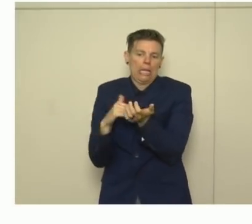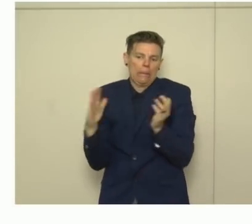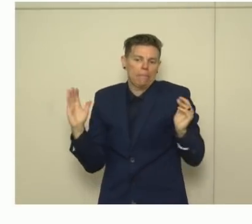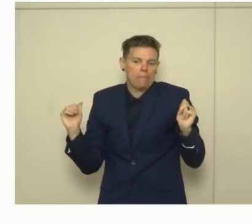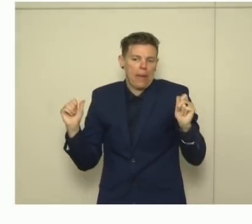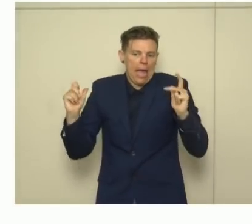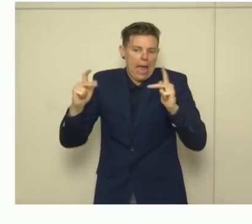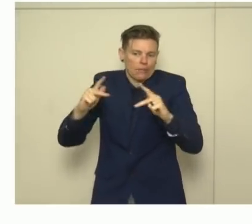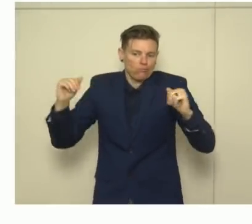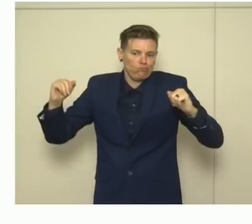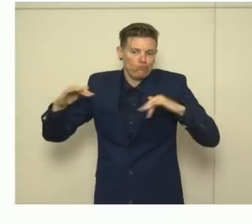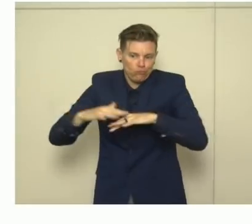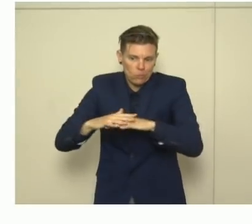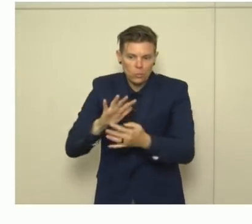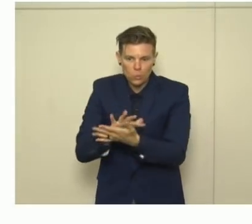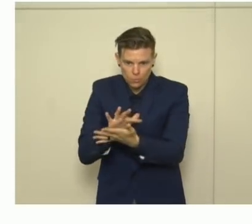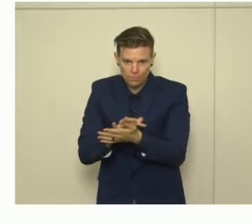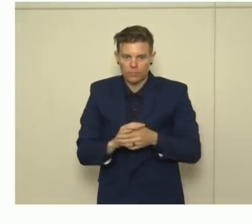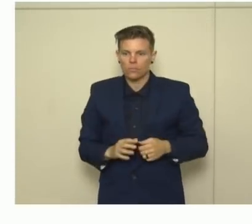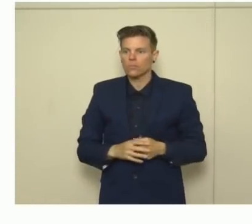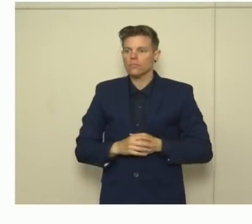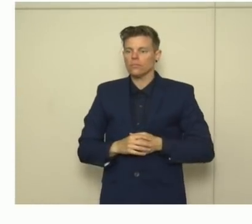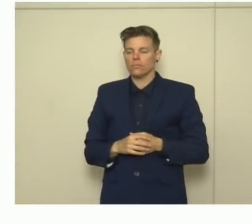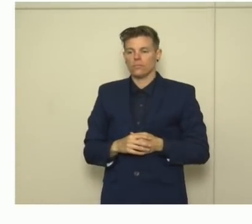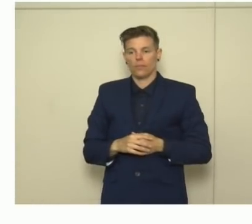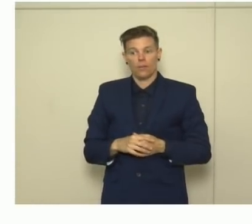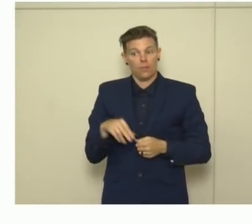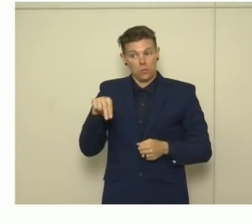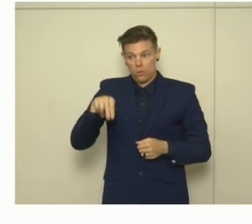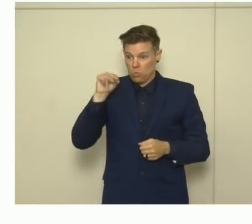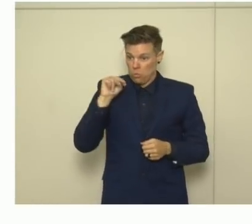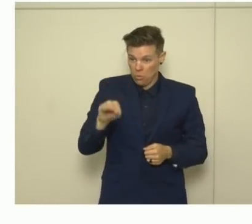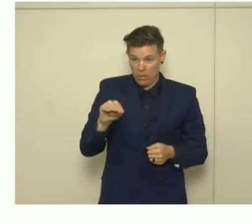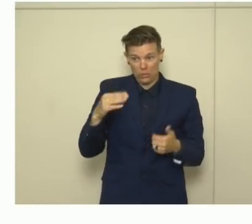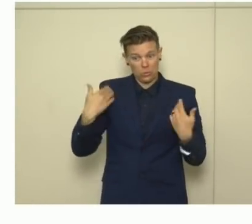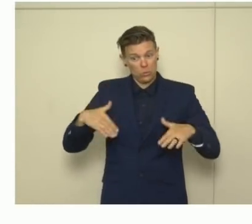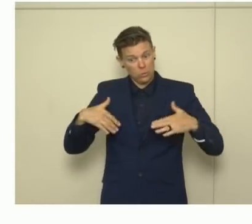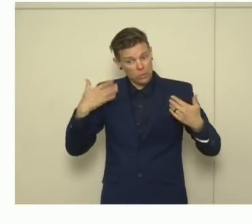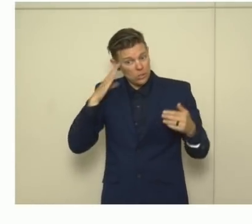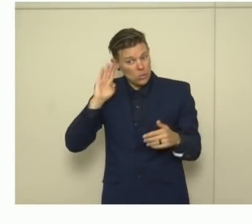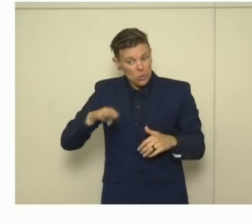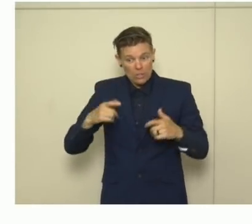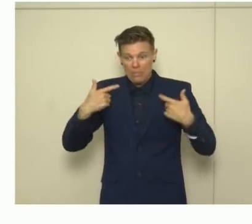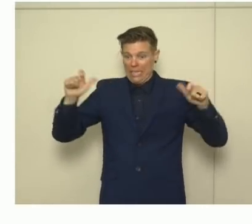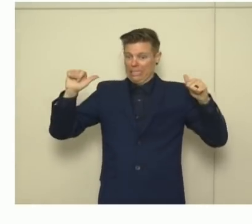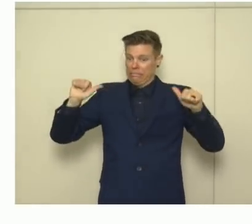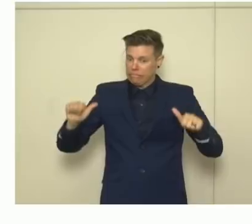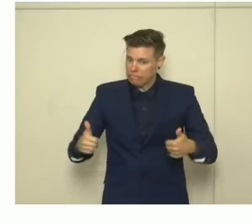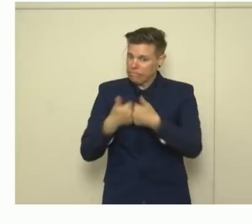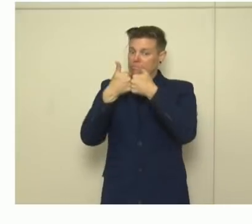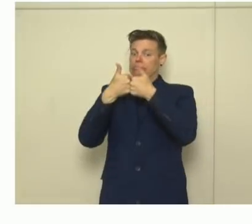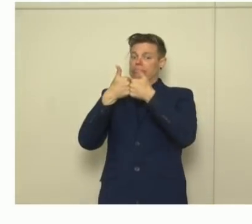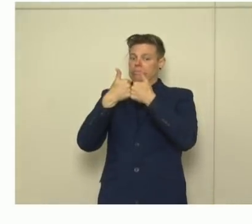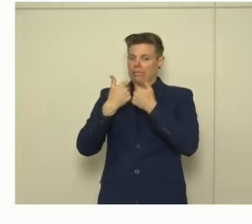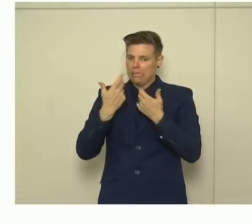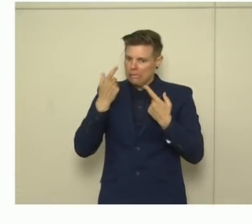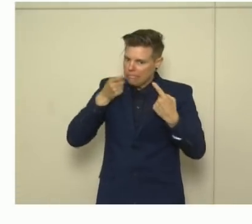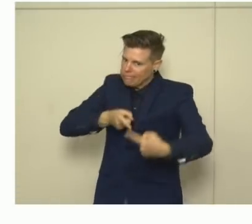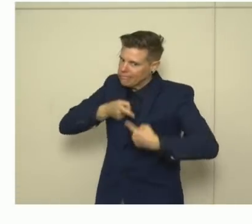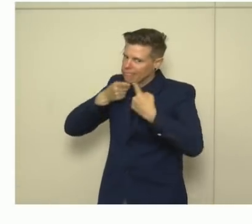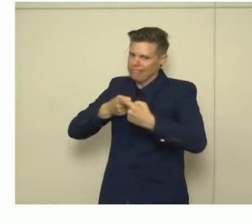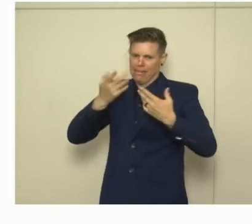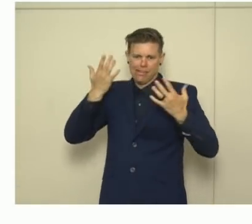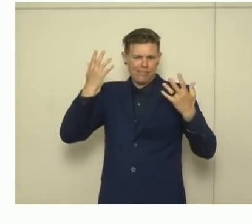So New Mexico, we have a big challenge in front of us because schools are some of the most complex, largest,